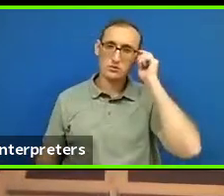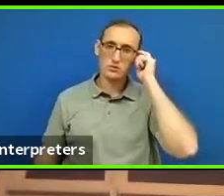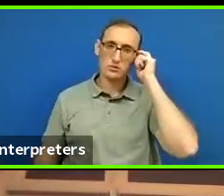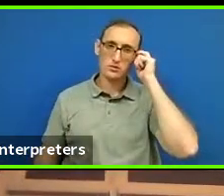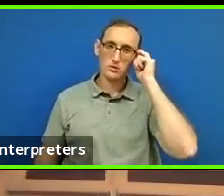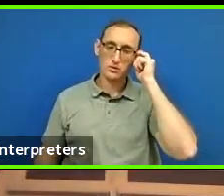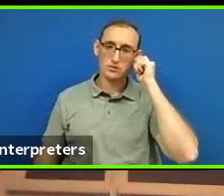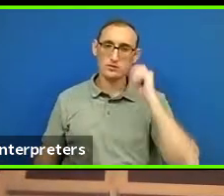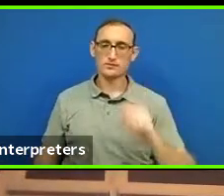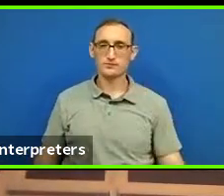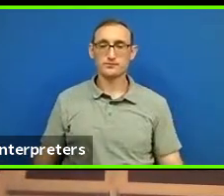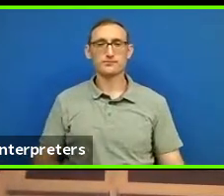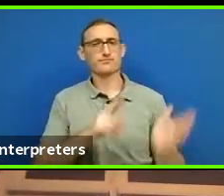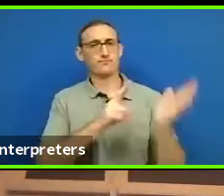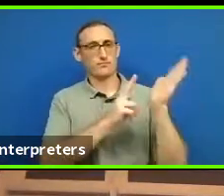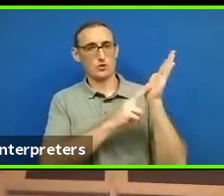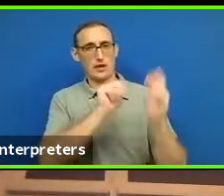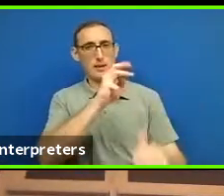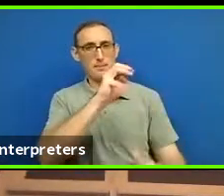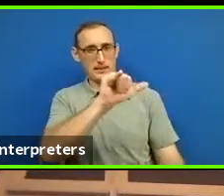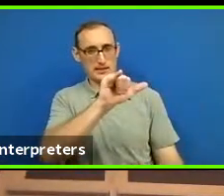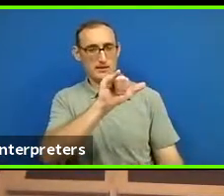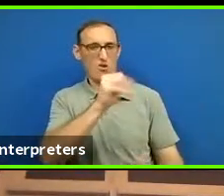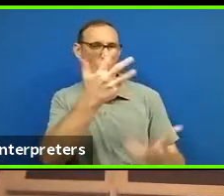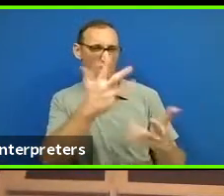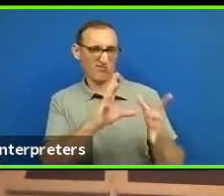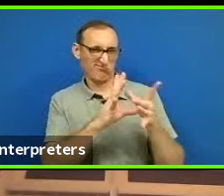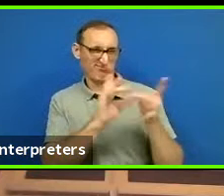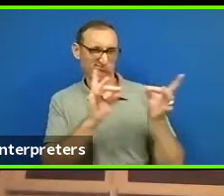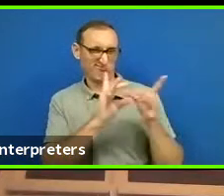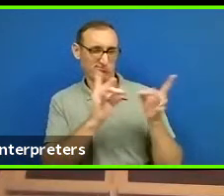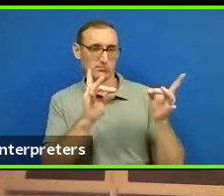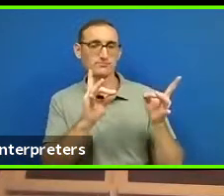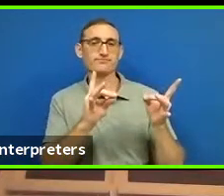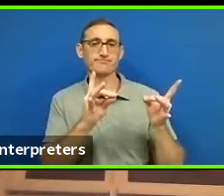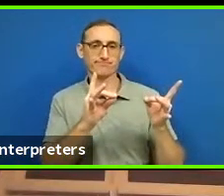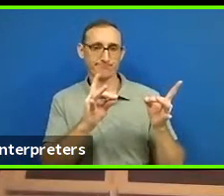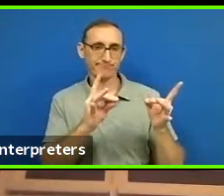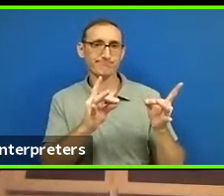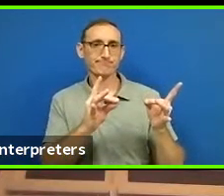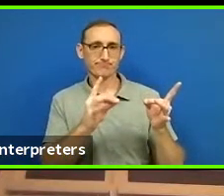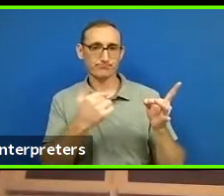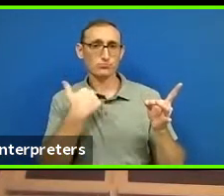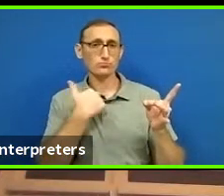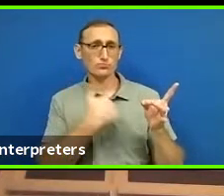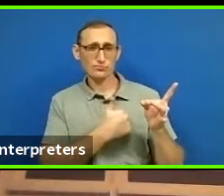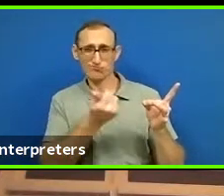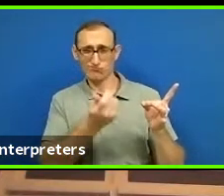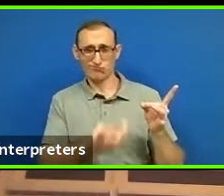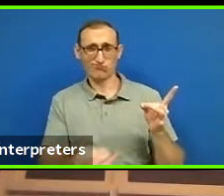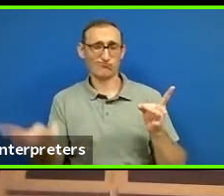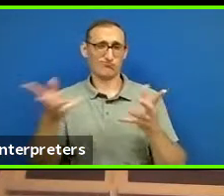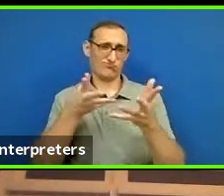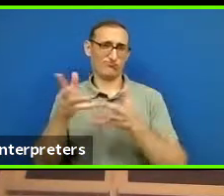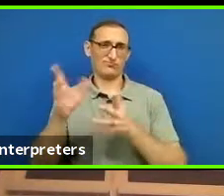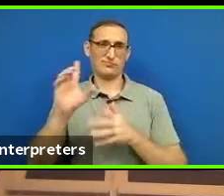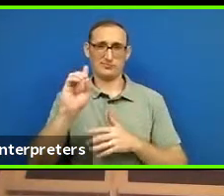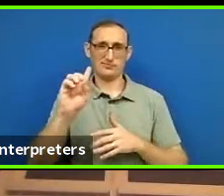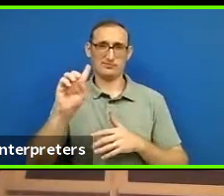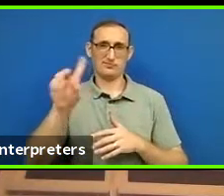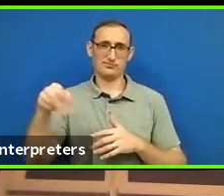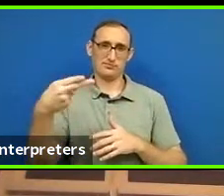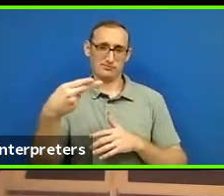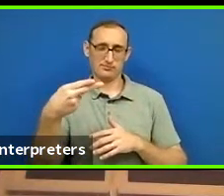And Nurse Amy did allude to this, but we've had several conversations with DPH and CDC,